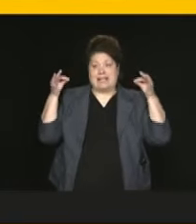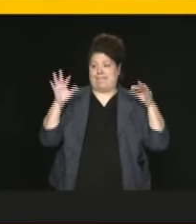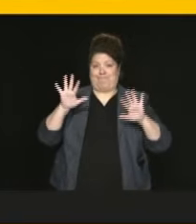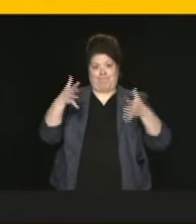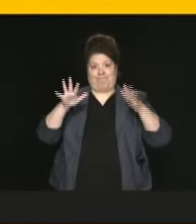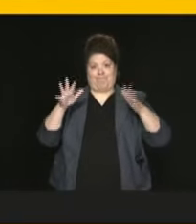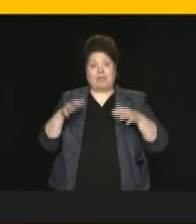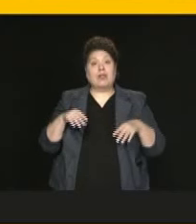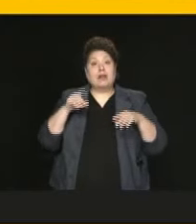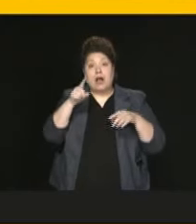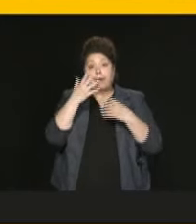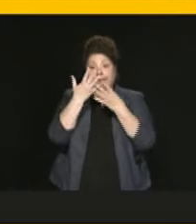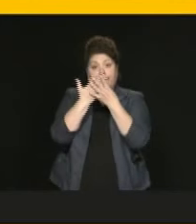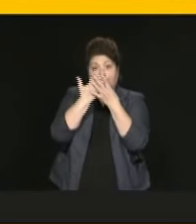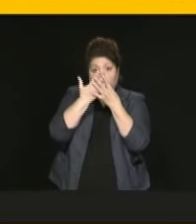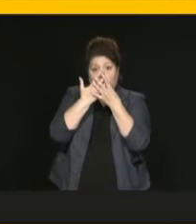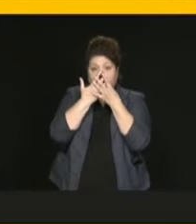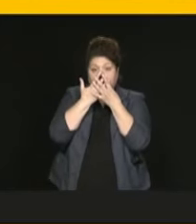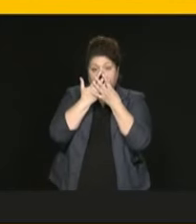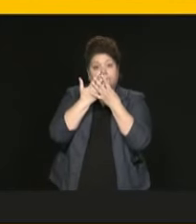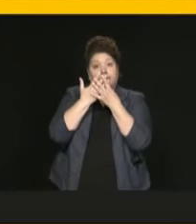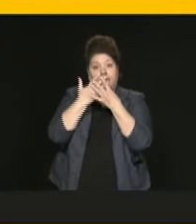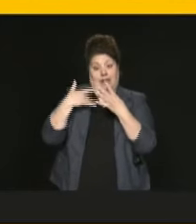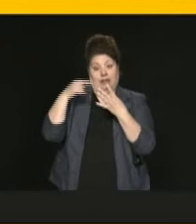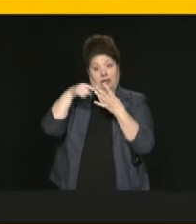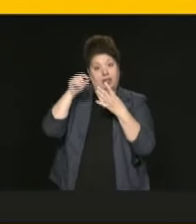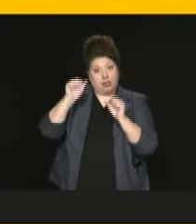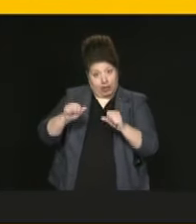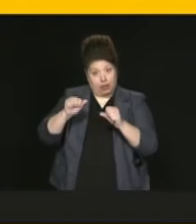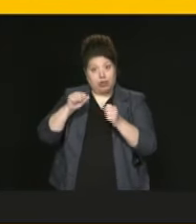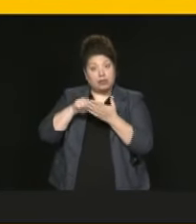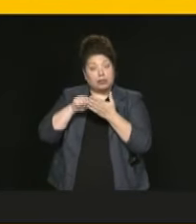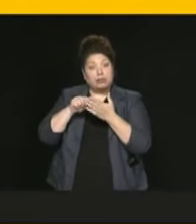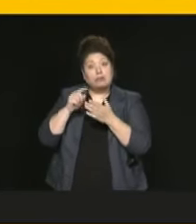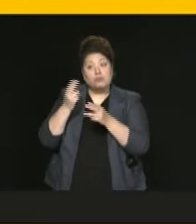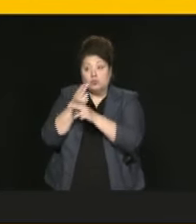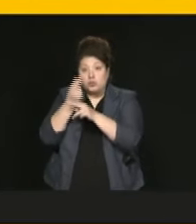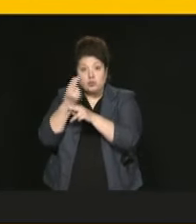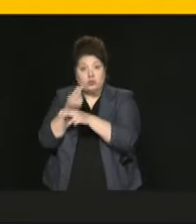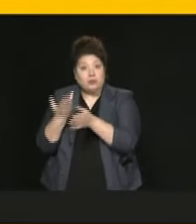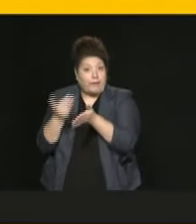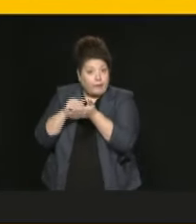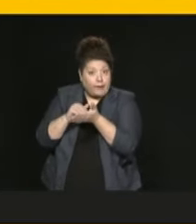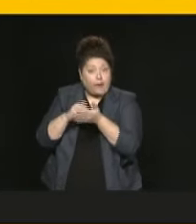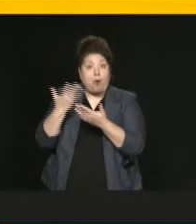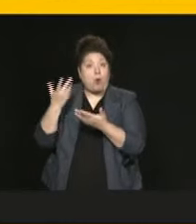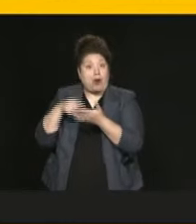be repurposed. You know, when you're working in real time trying to prevent the onset of a pandemic,